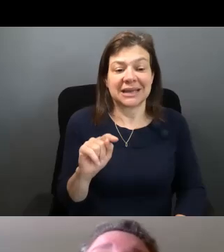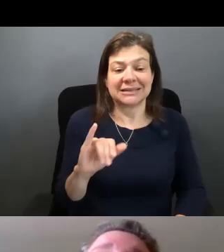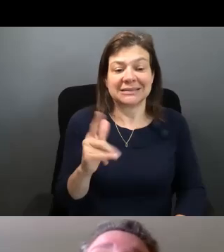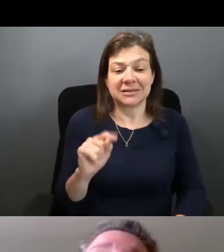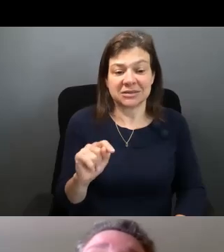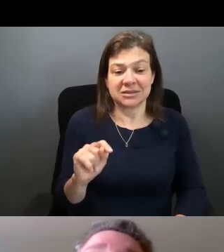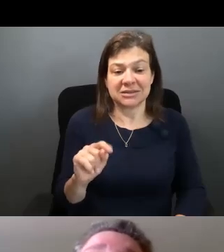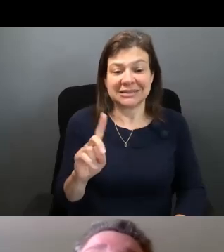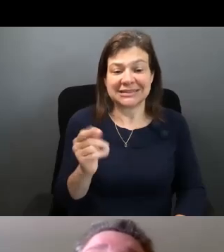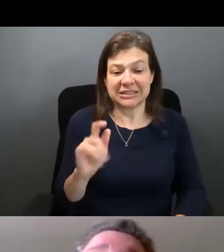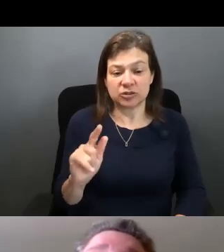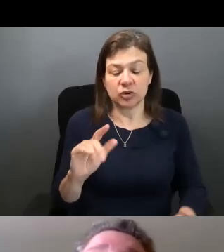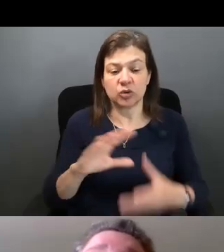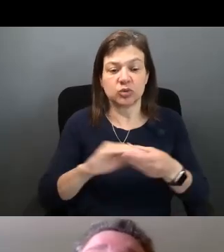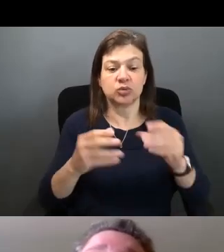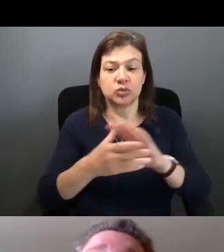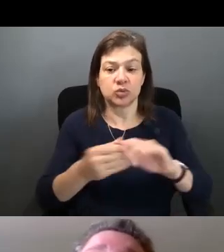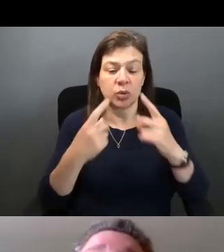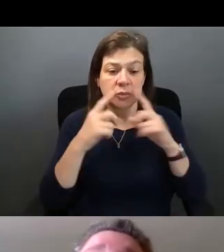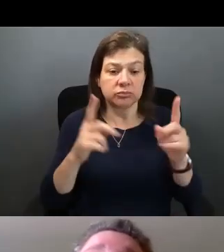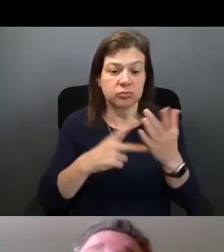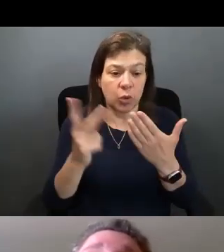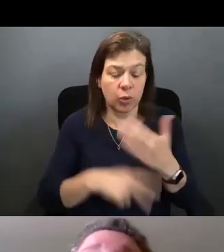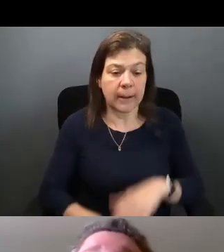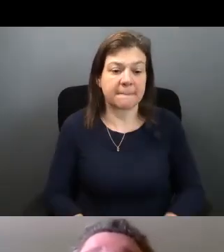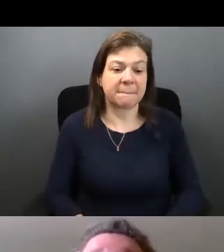VSA Tilt Digital Storytelling Program,